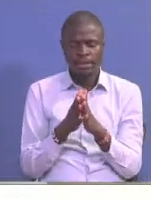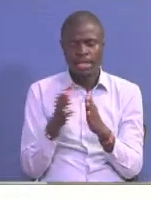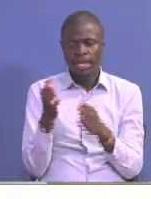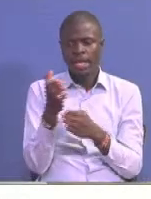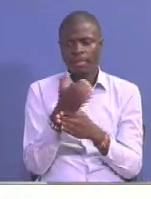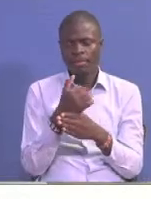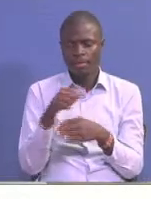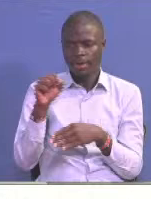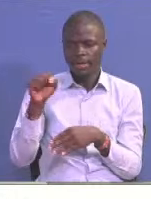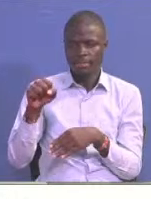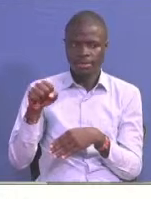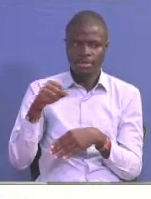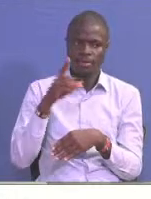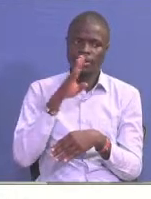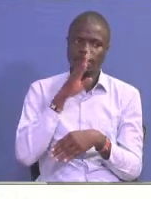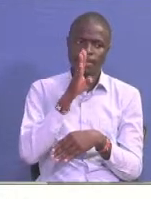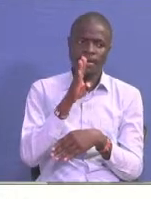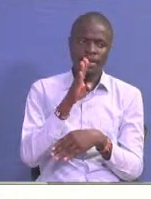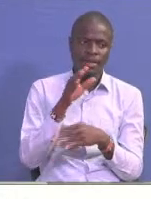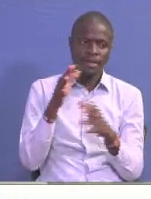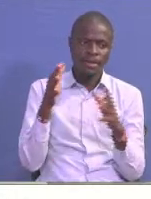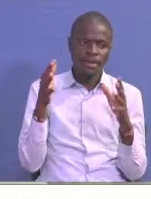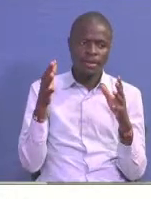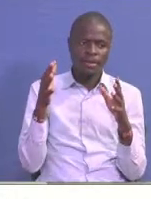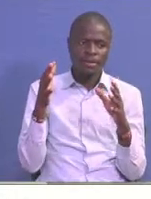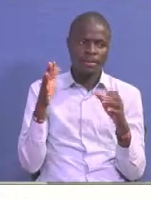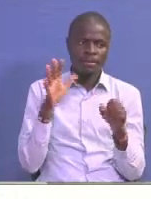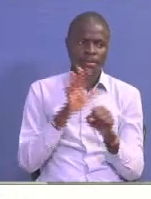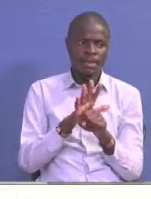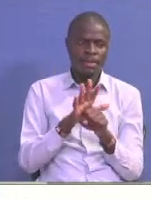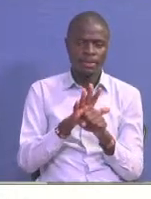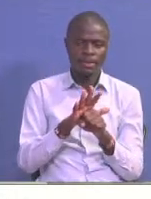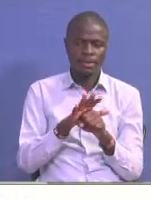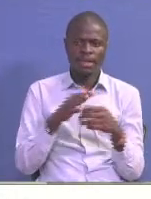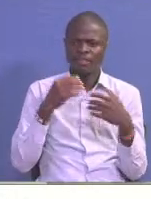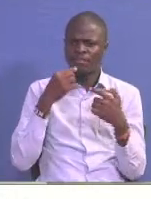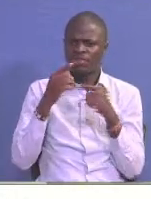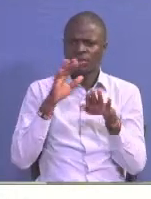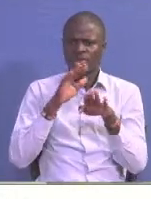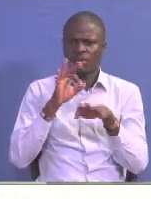Employment possibilities will be enormous. I talked about textile industry.